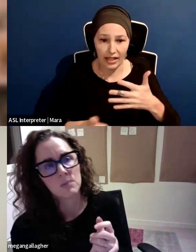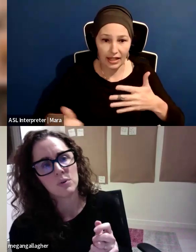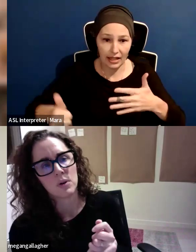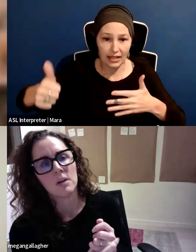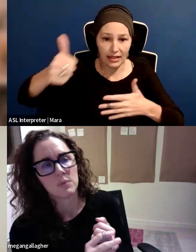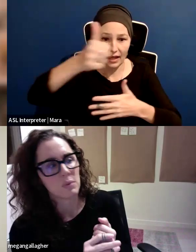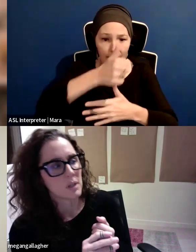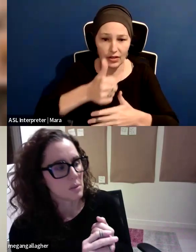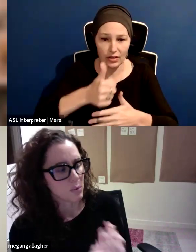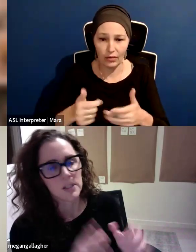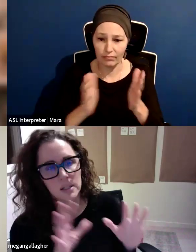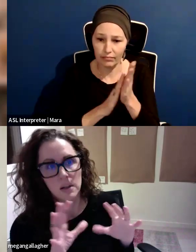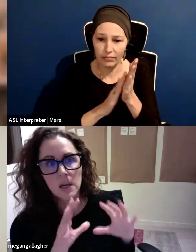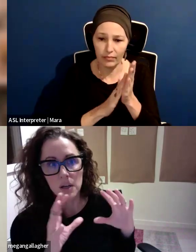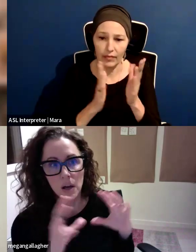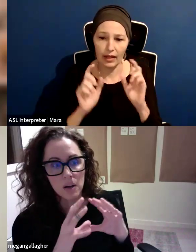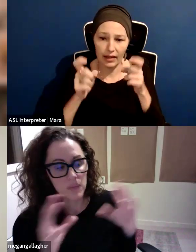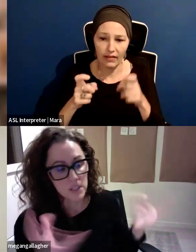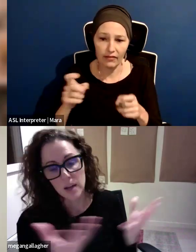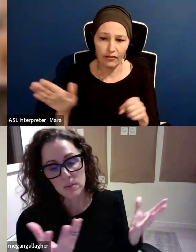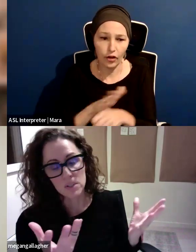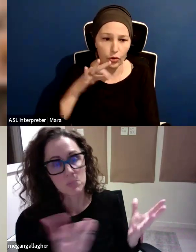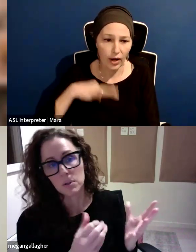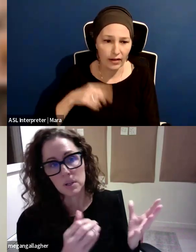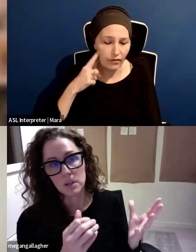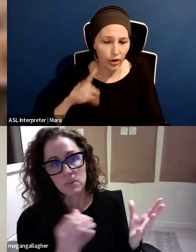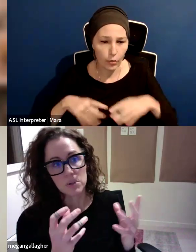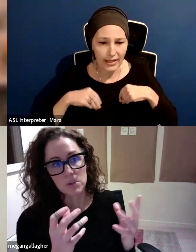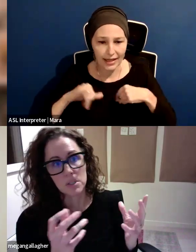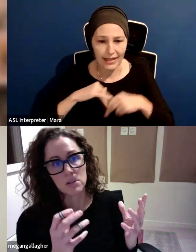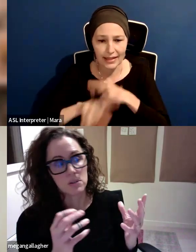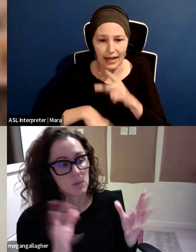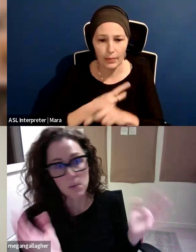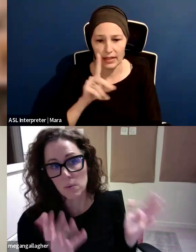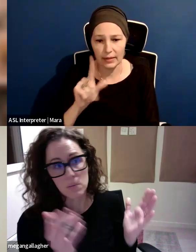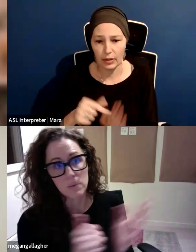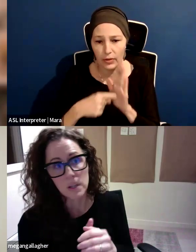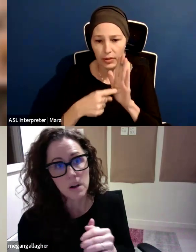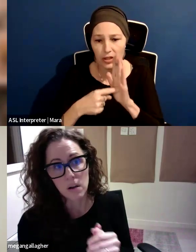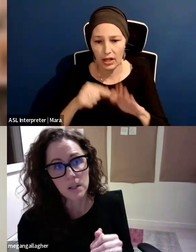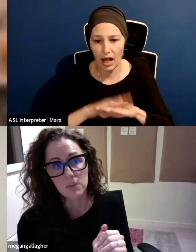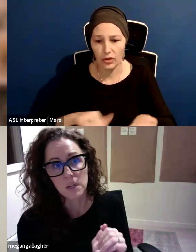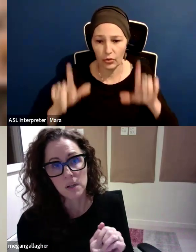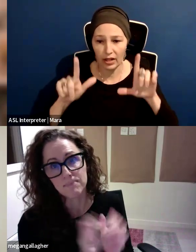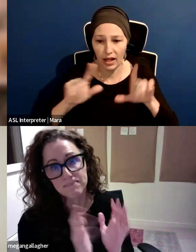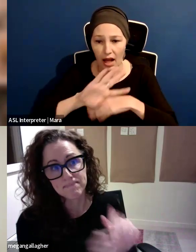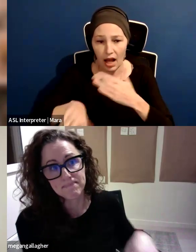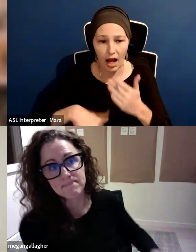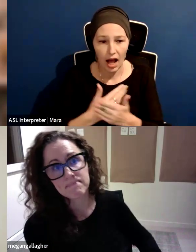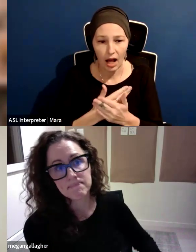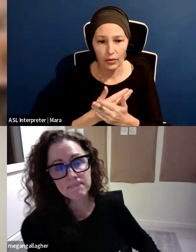want to give them full credit for really embracing this kind of disability representation on screen. They were really all in from the